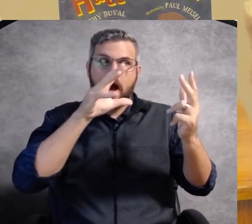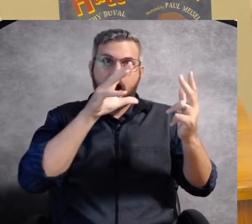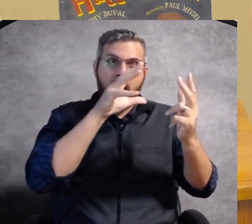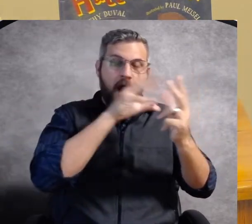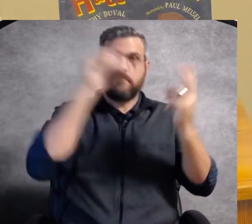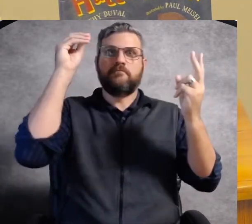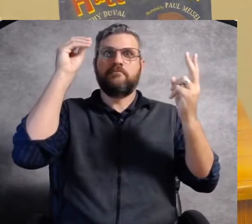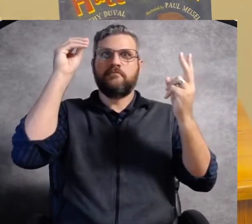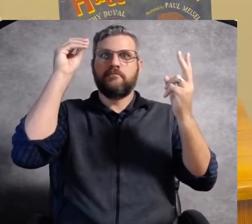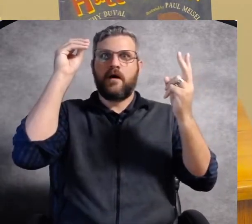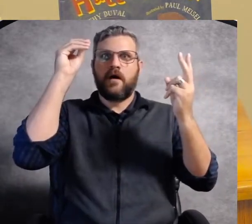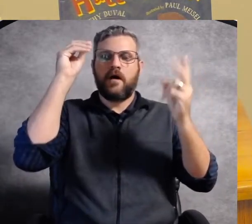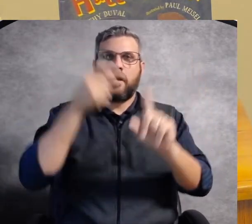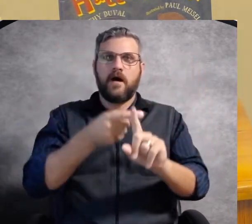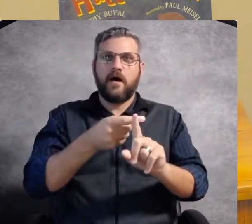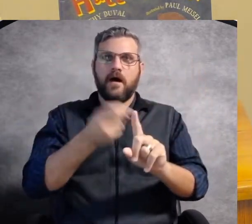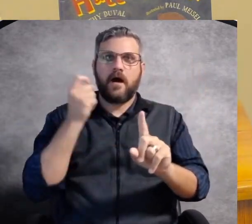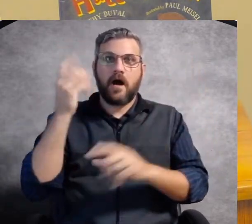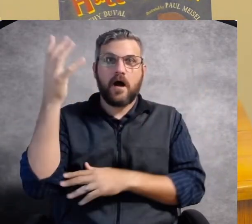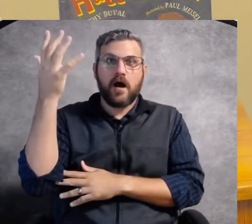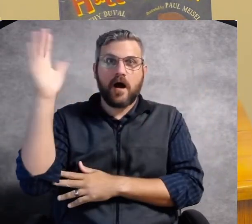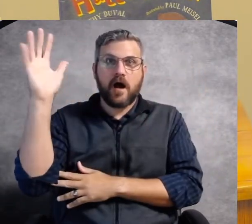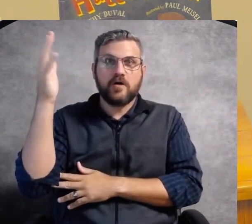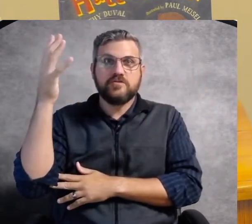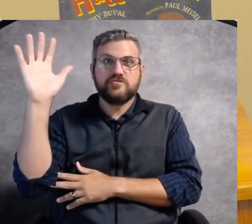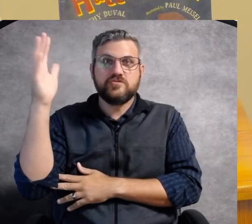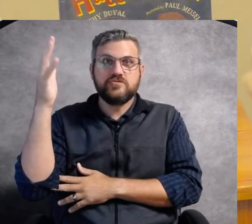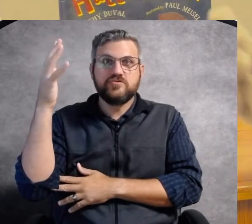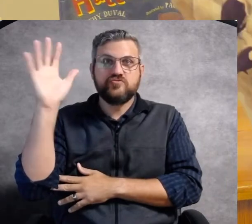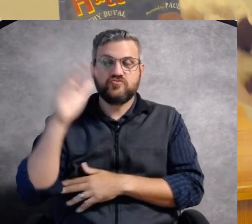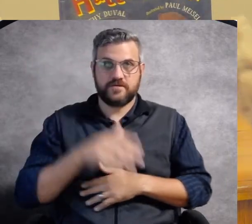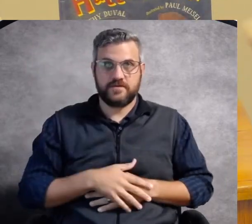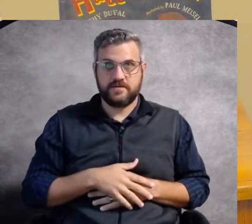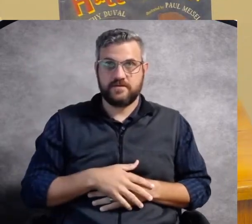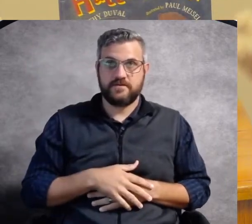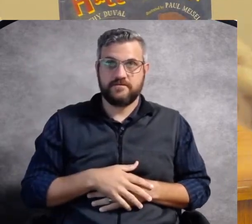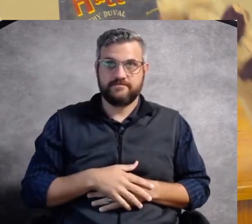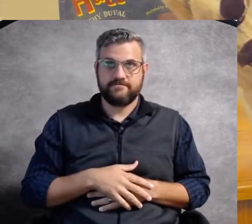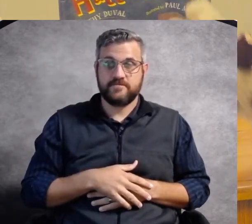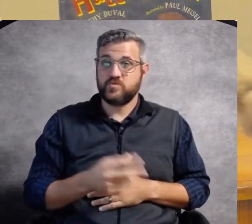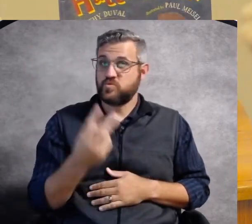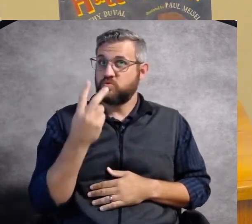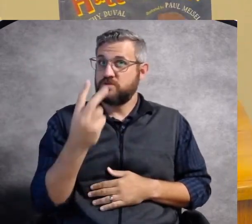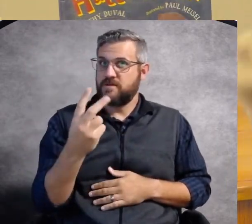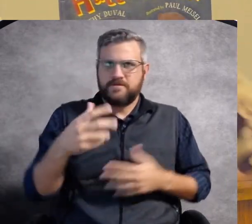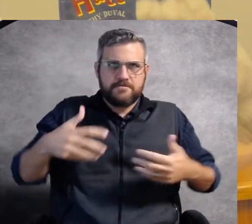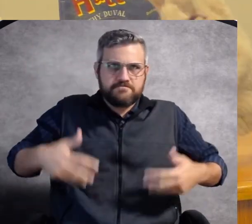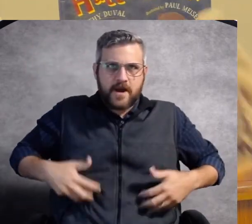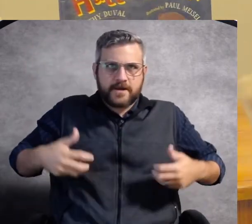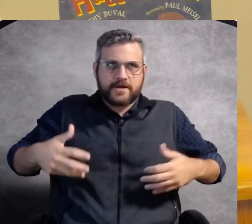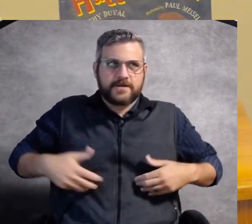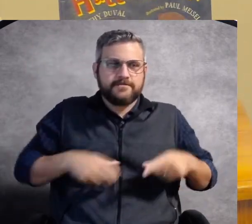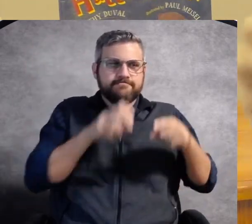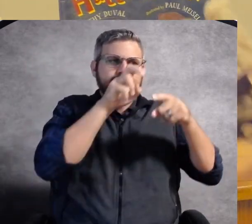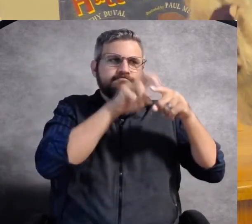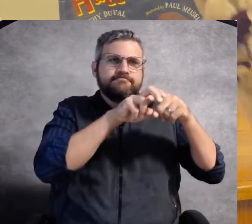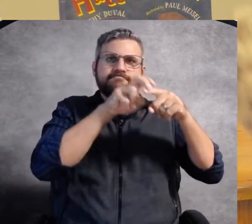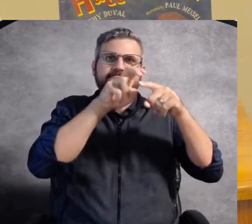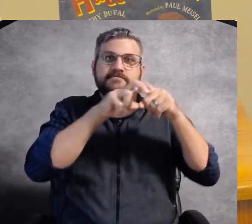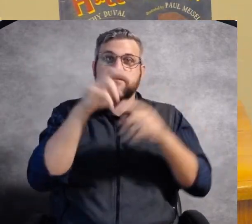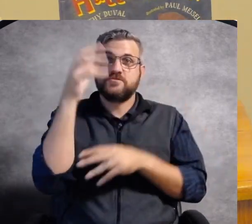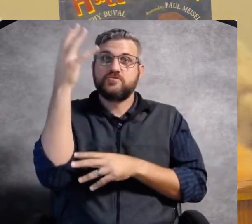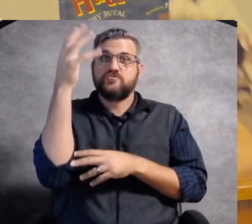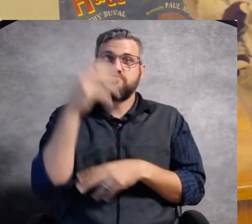quiet as can be, and snaps that monkey right out of the tree. 2